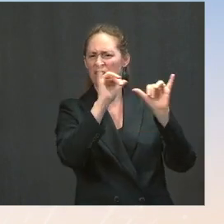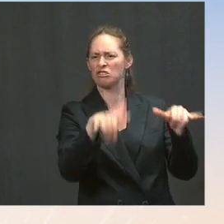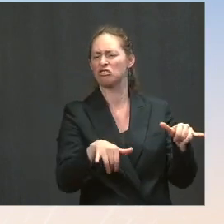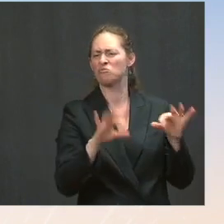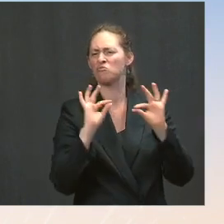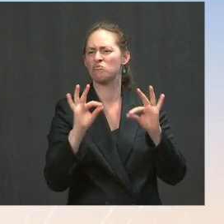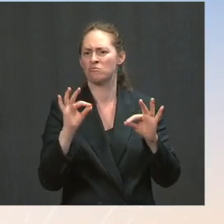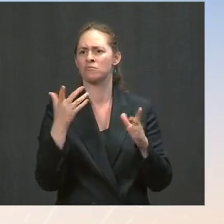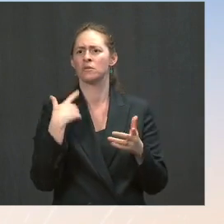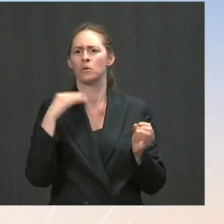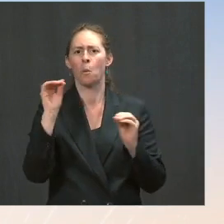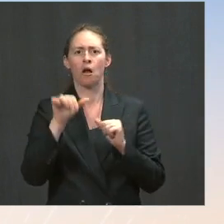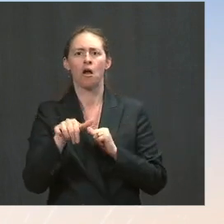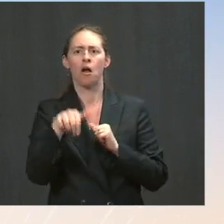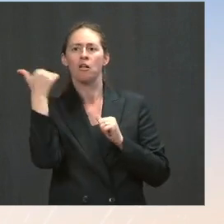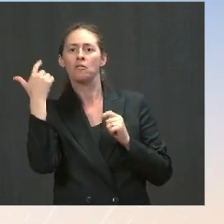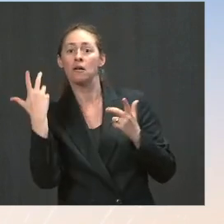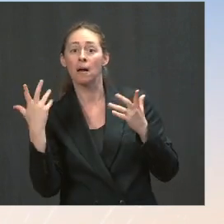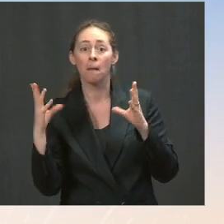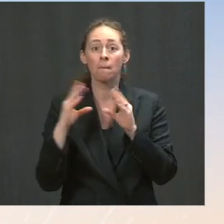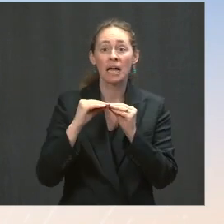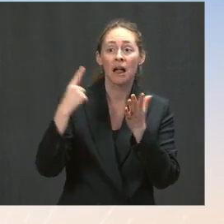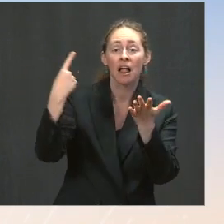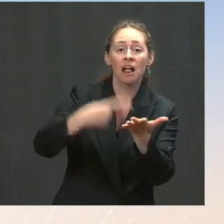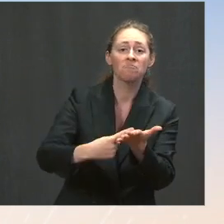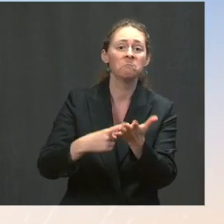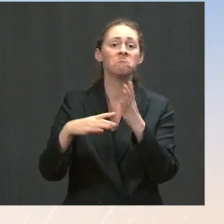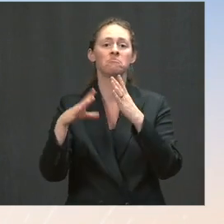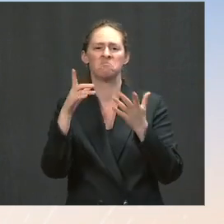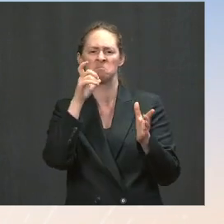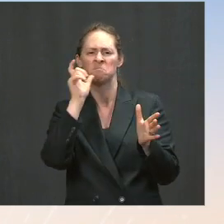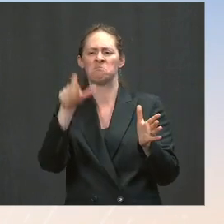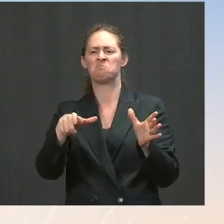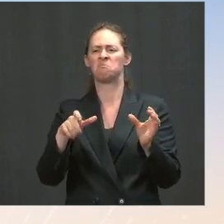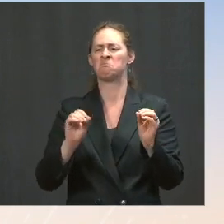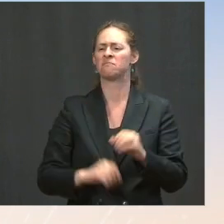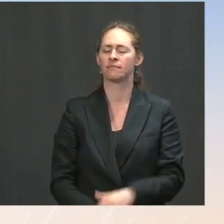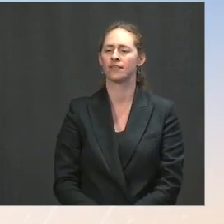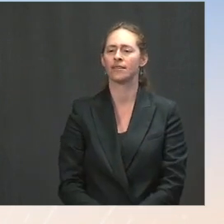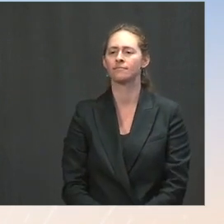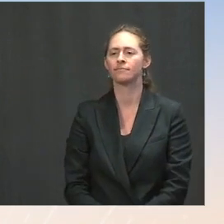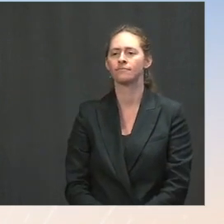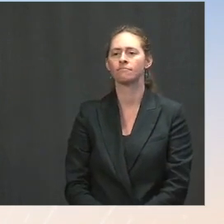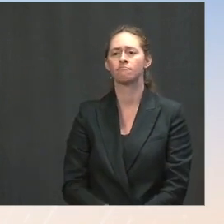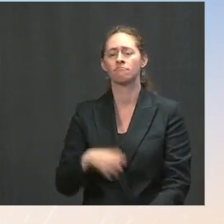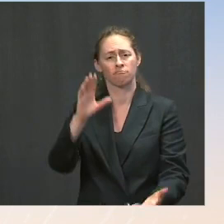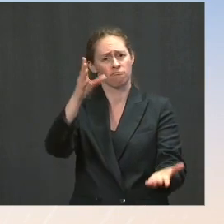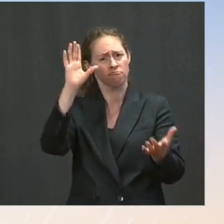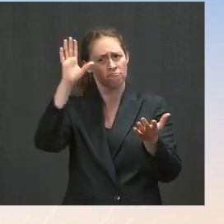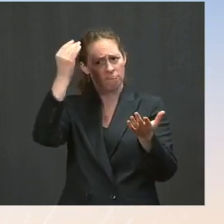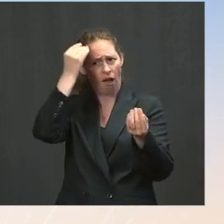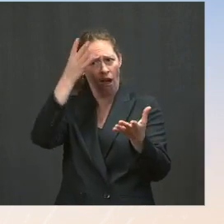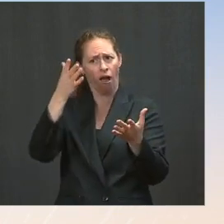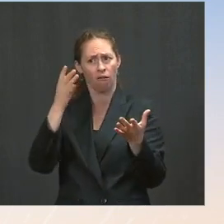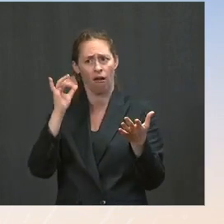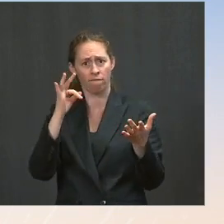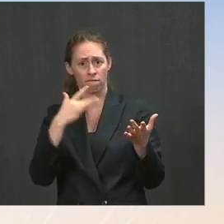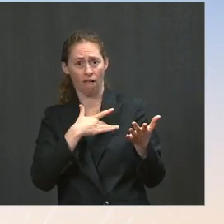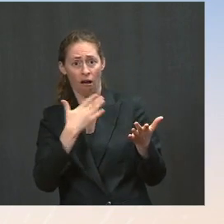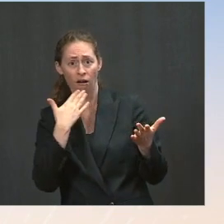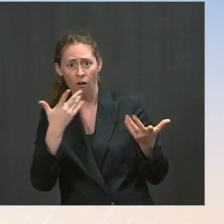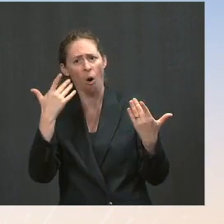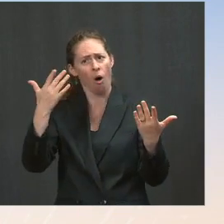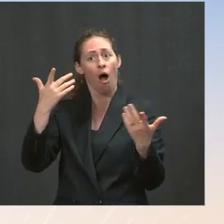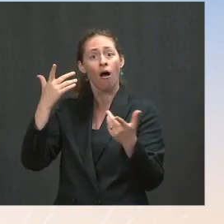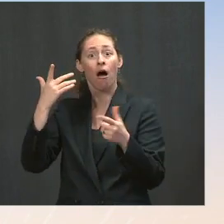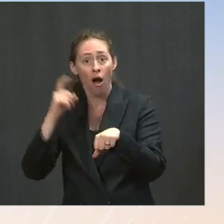any additional meetings to preview for you, but I will tell you that the president is somebody who just picks up the phone when somebody tells him it's going to be constructive. That certainly, I think,